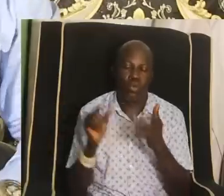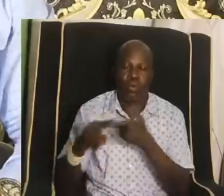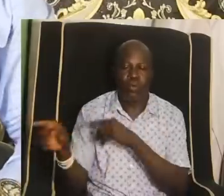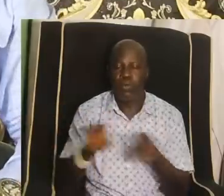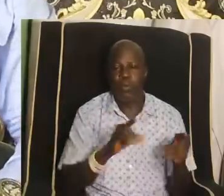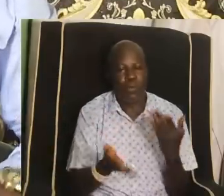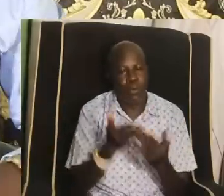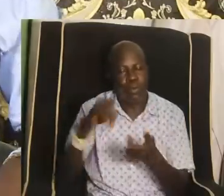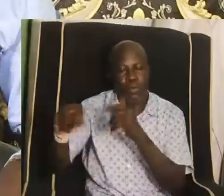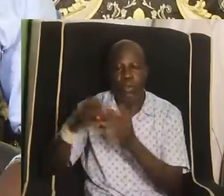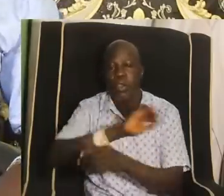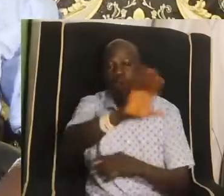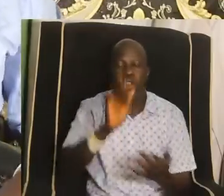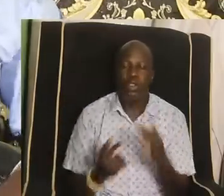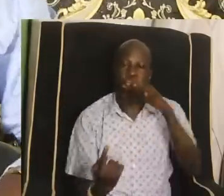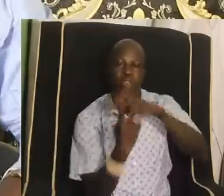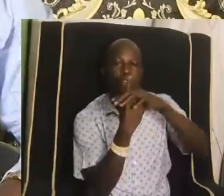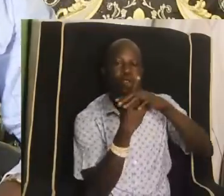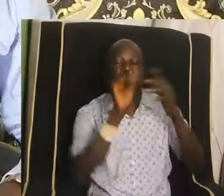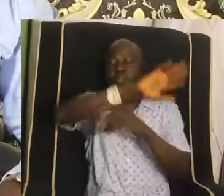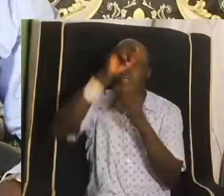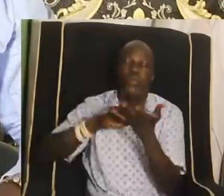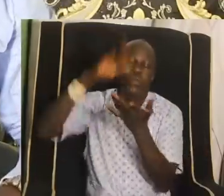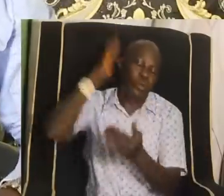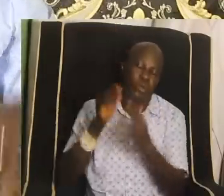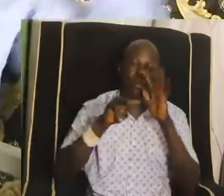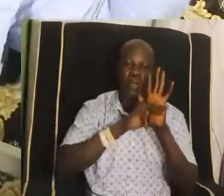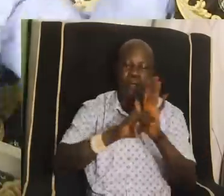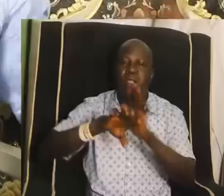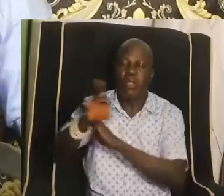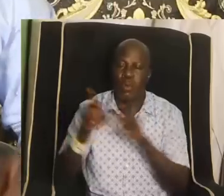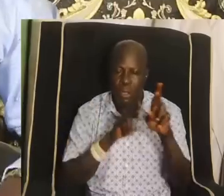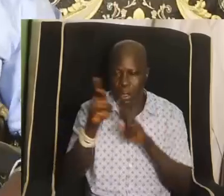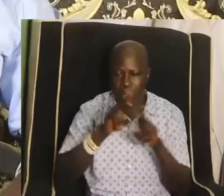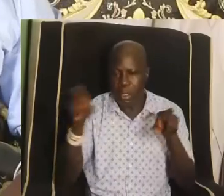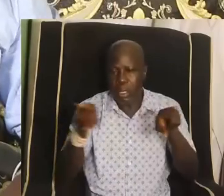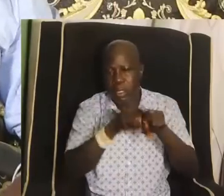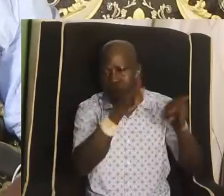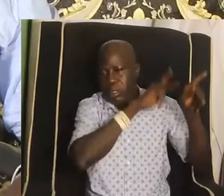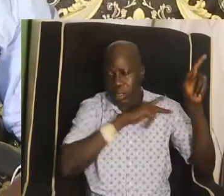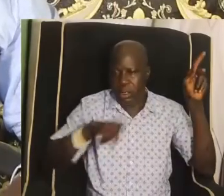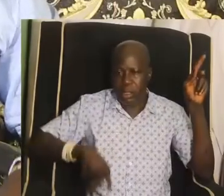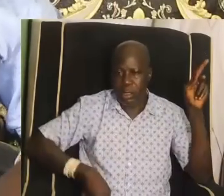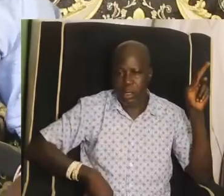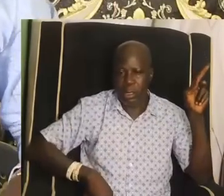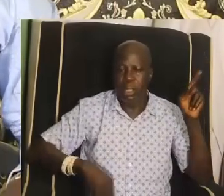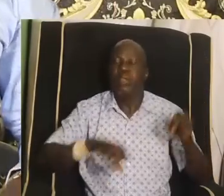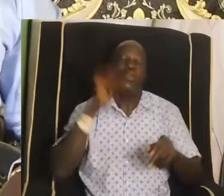Things will be easy for you. Your glory will manifest. And you will reign as